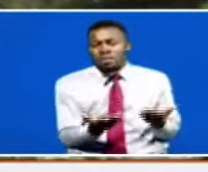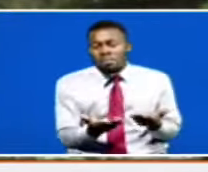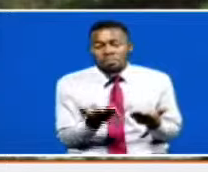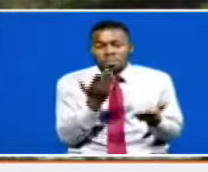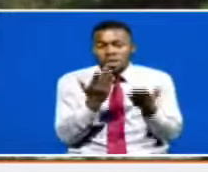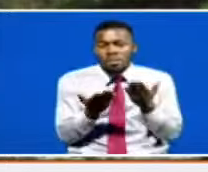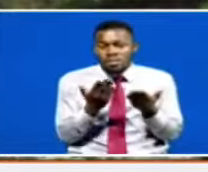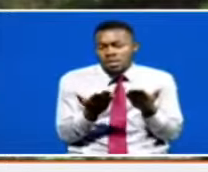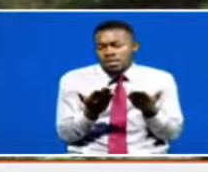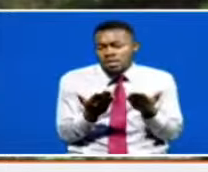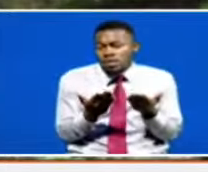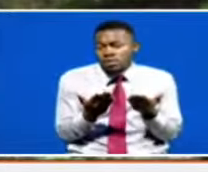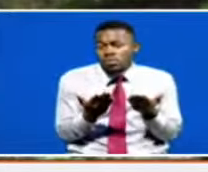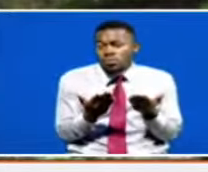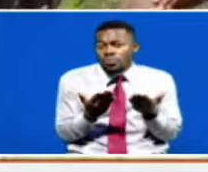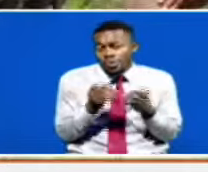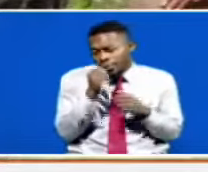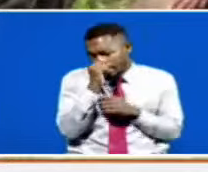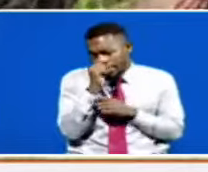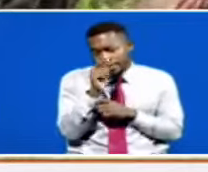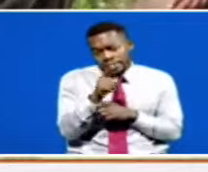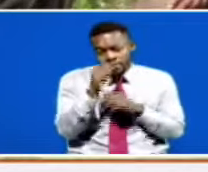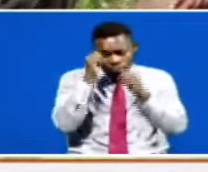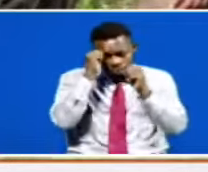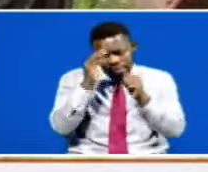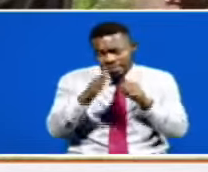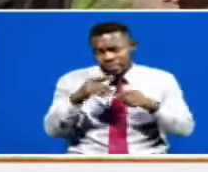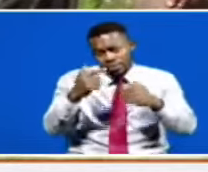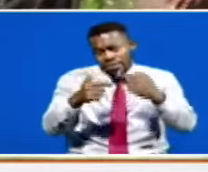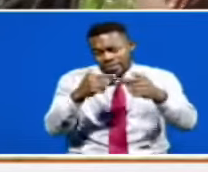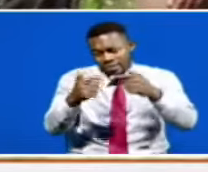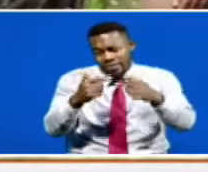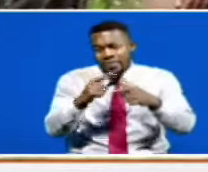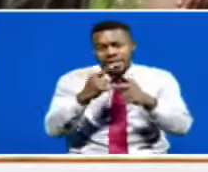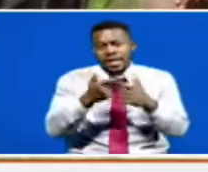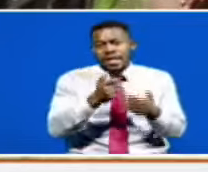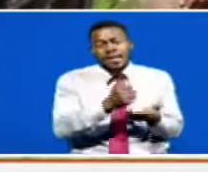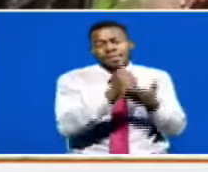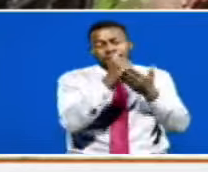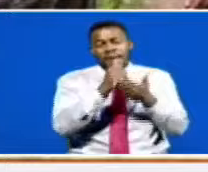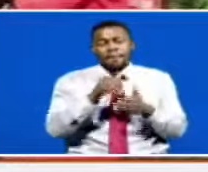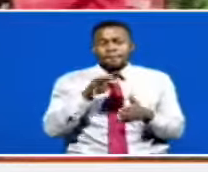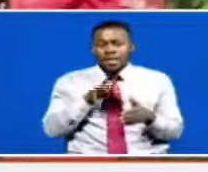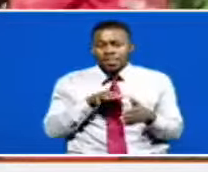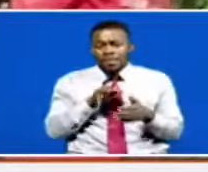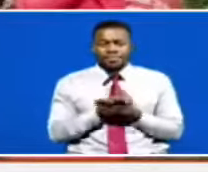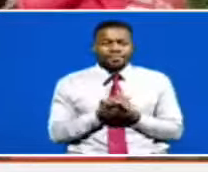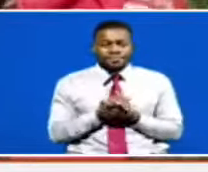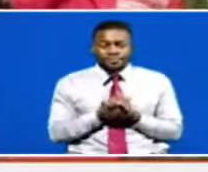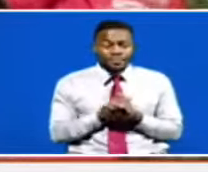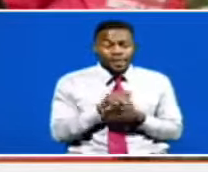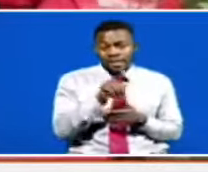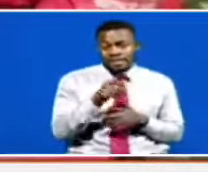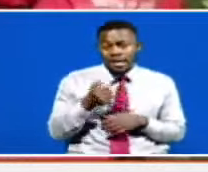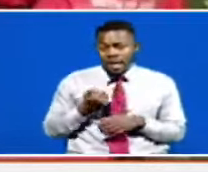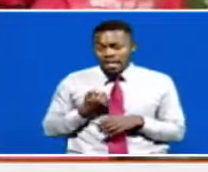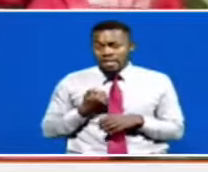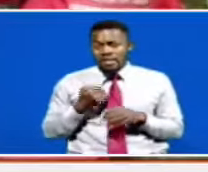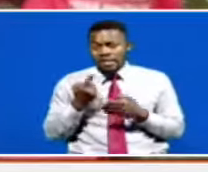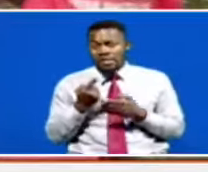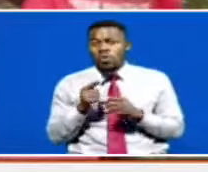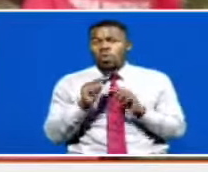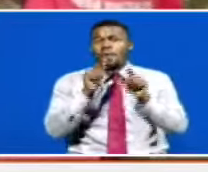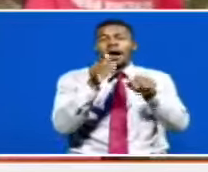huyo mtoto asome asaidie mama yake. According to the deceased grandfather, Pastor Njau Wasam, the girl was supposed to report back to school